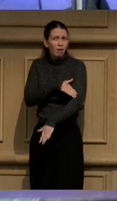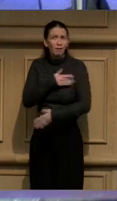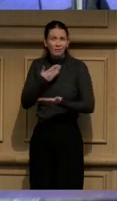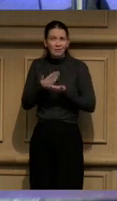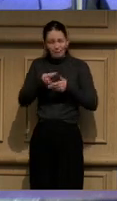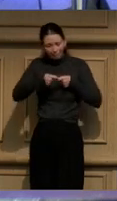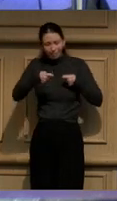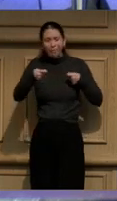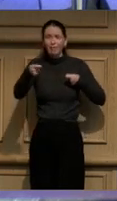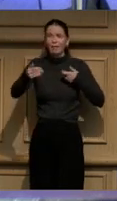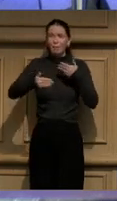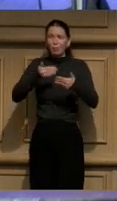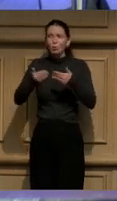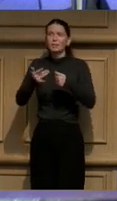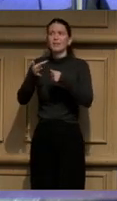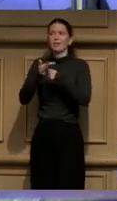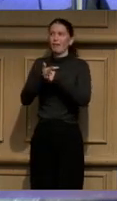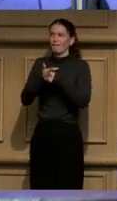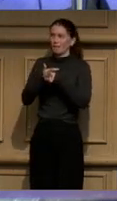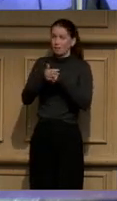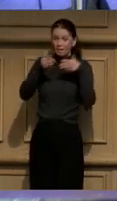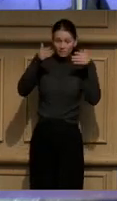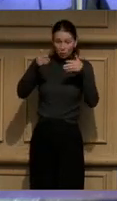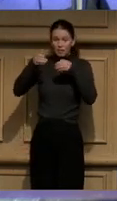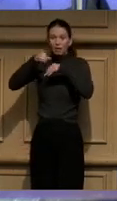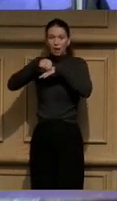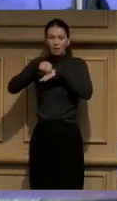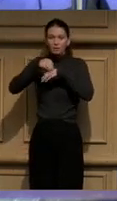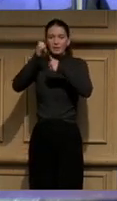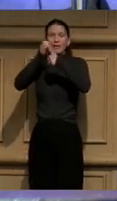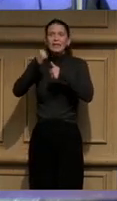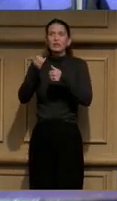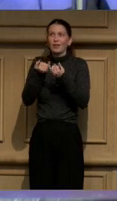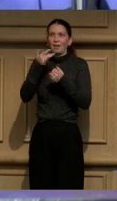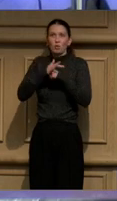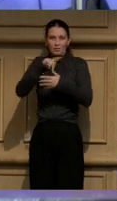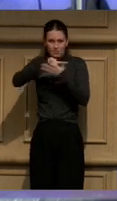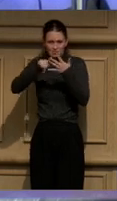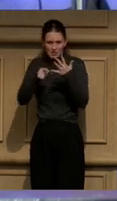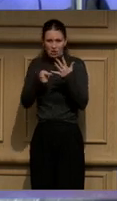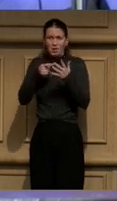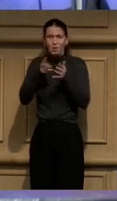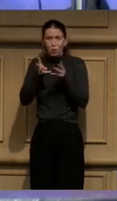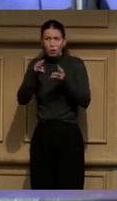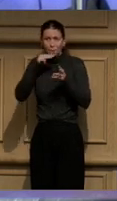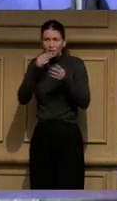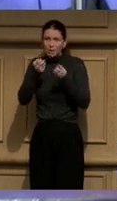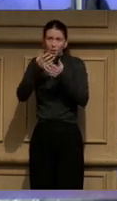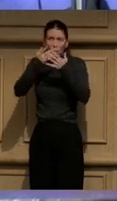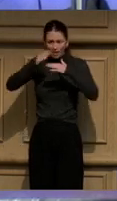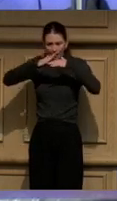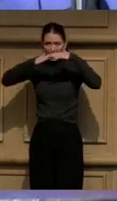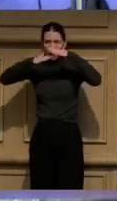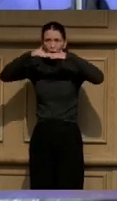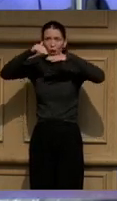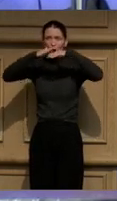work and focus on each layers and each formats. So, and it's like, even when I look